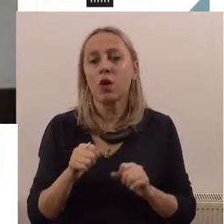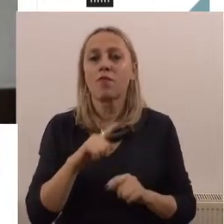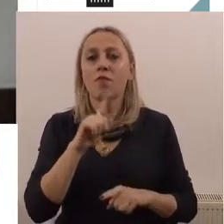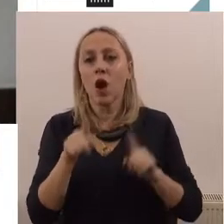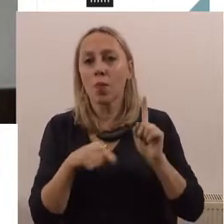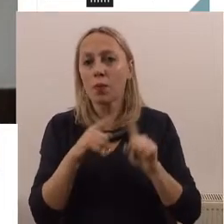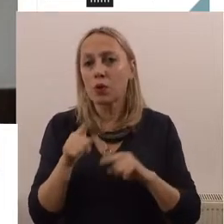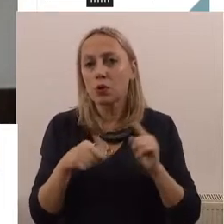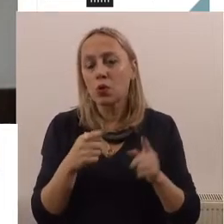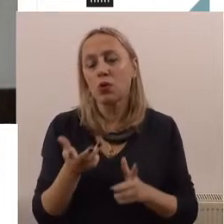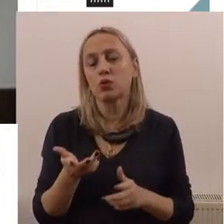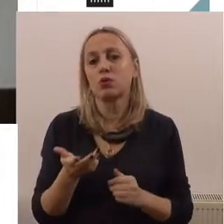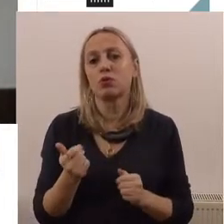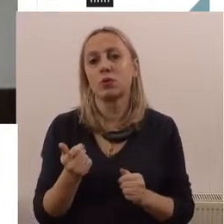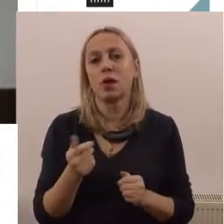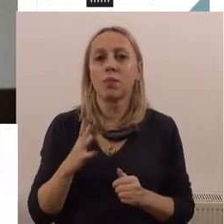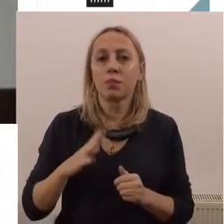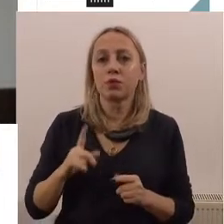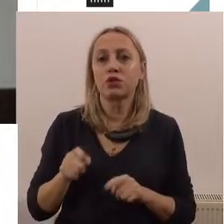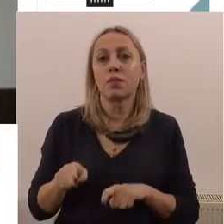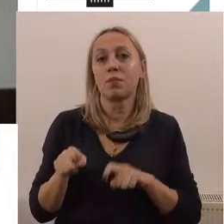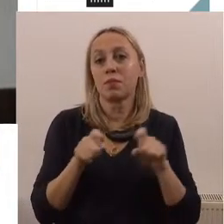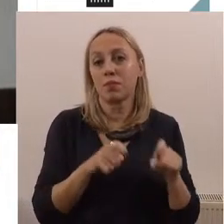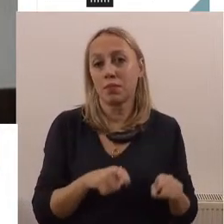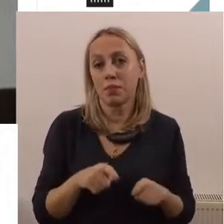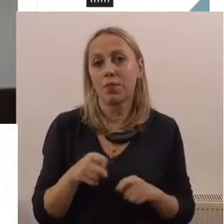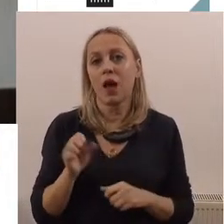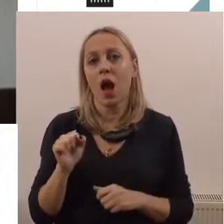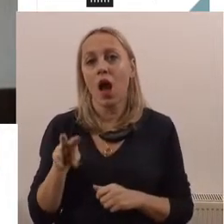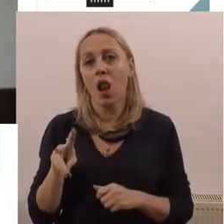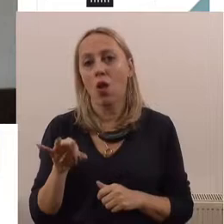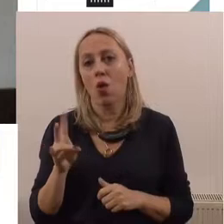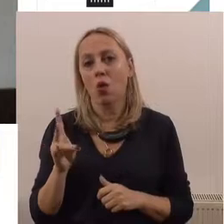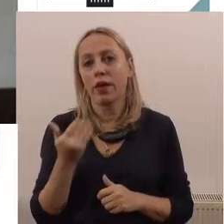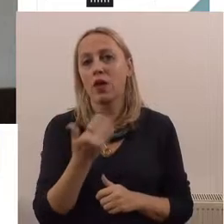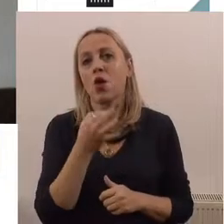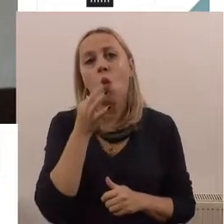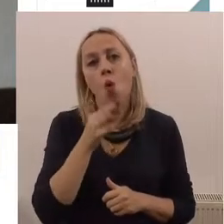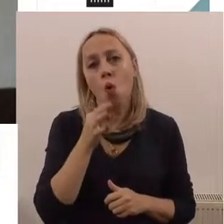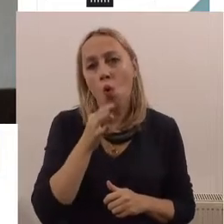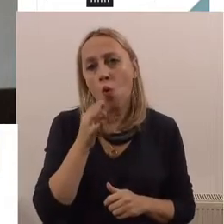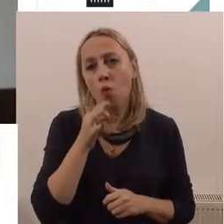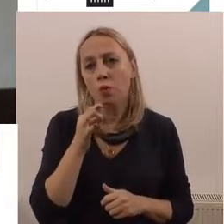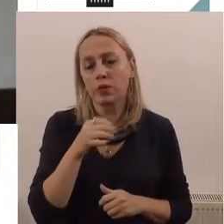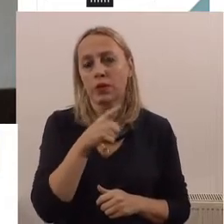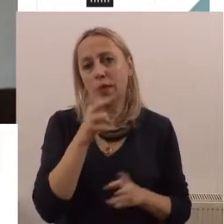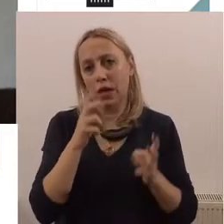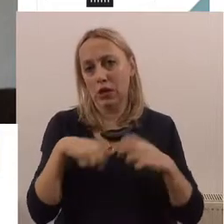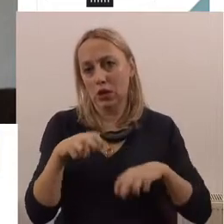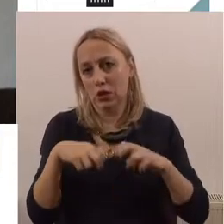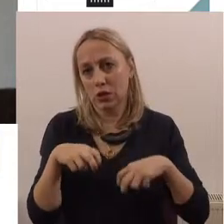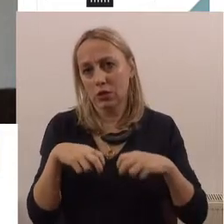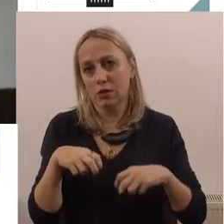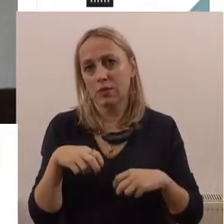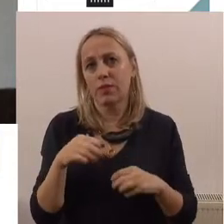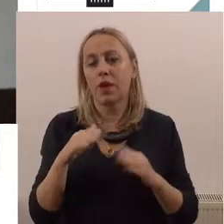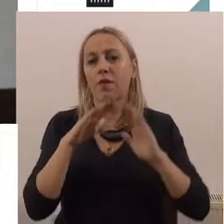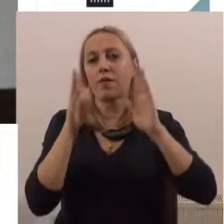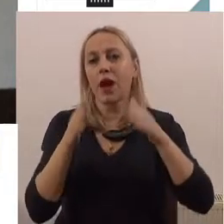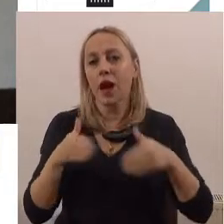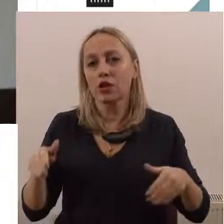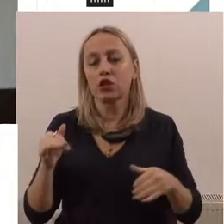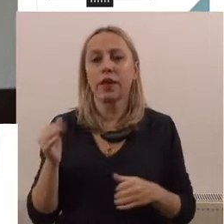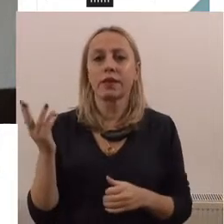and once all the speakers have delivered their presentations, you will be available to